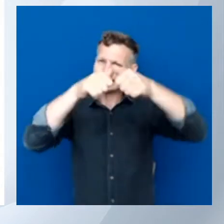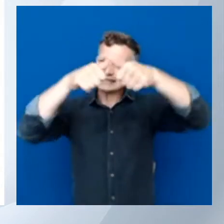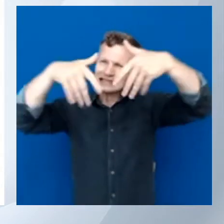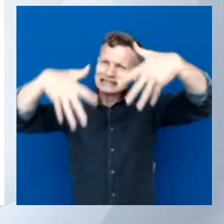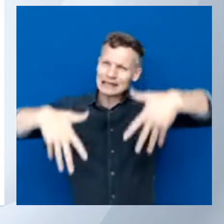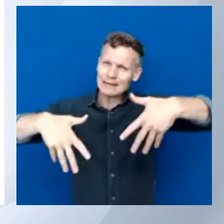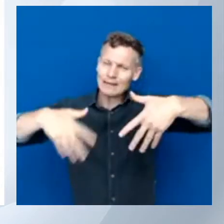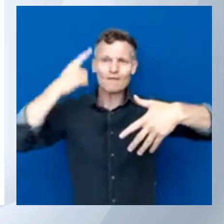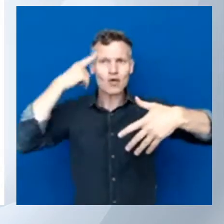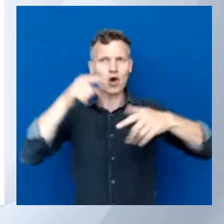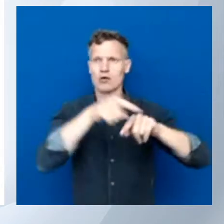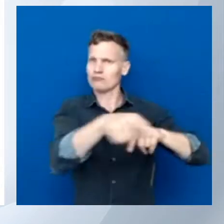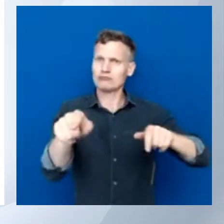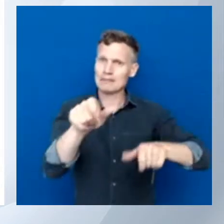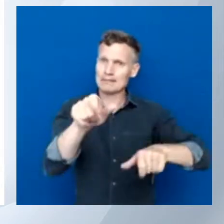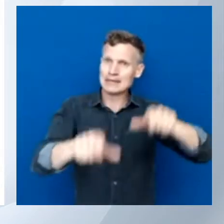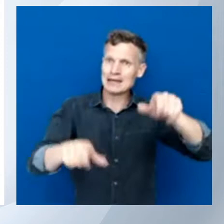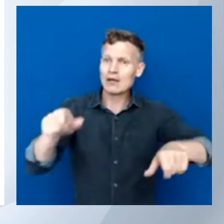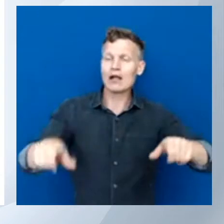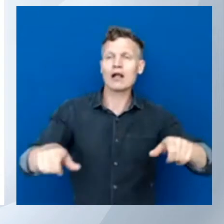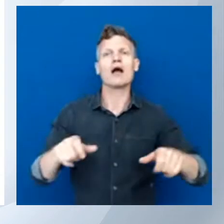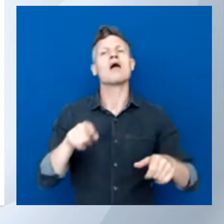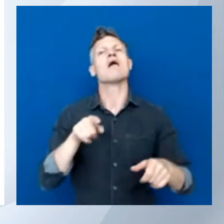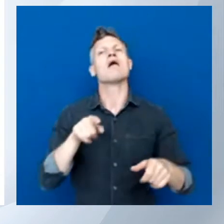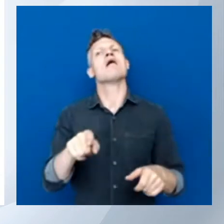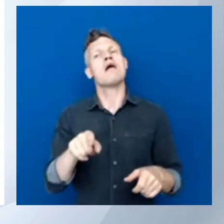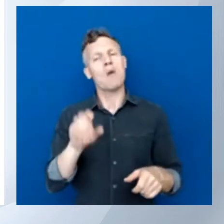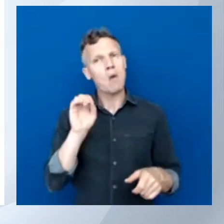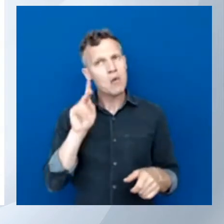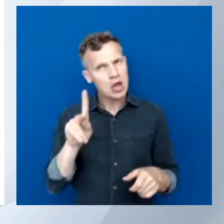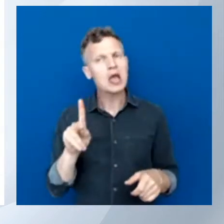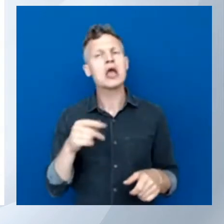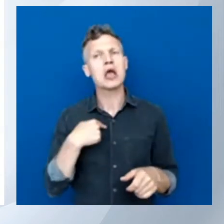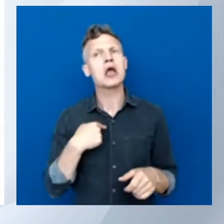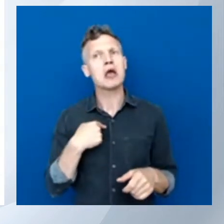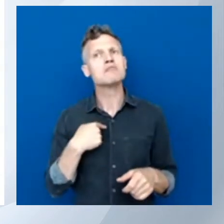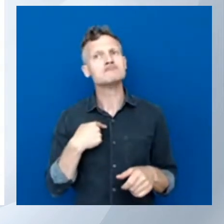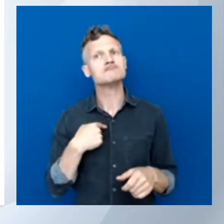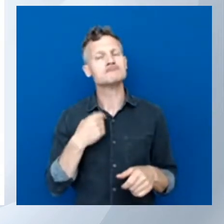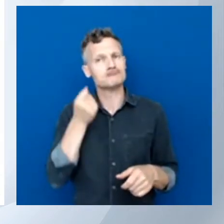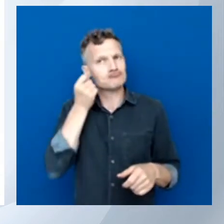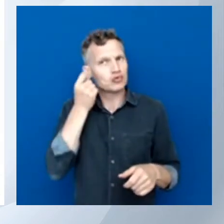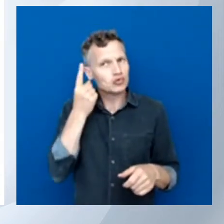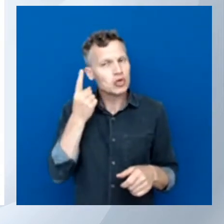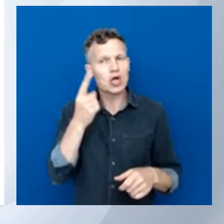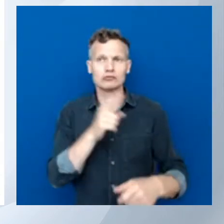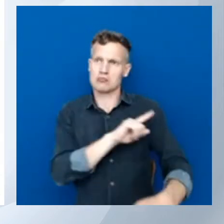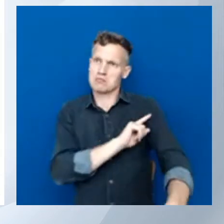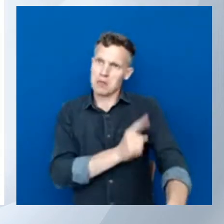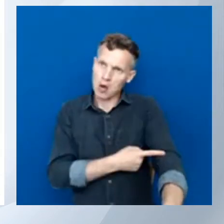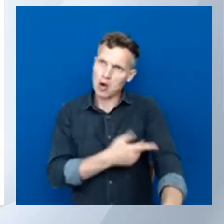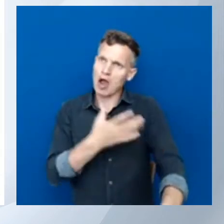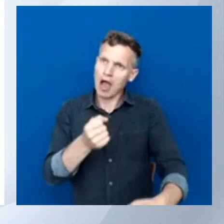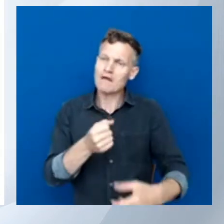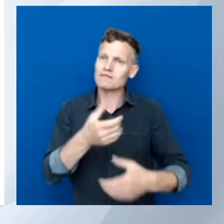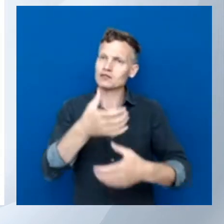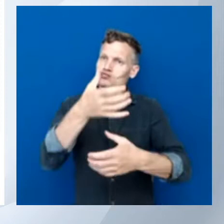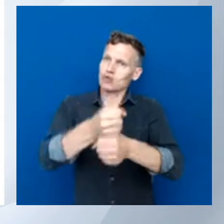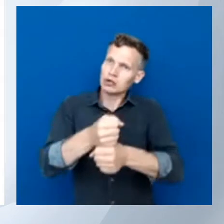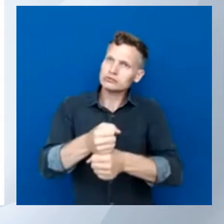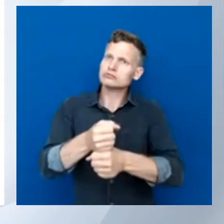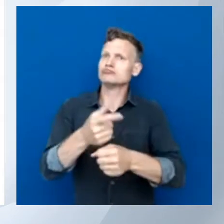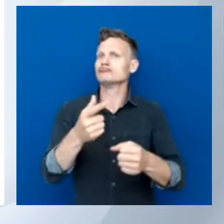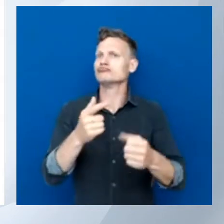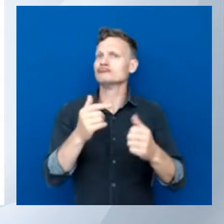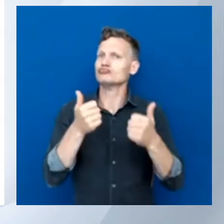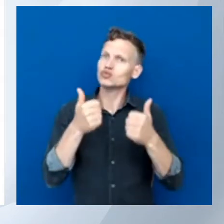assist users to make better decisions and accept AI solutions. So right now, I would like to walk you through